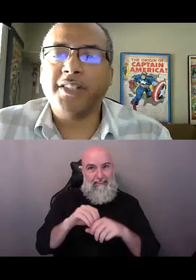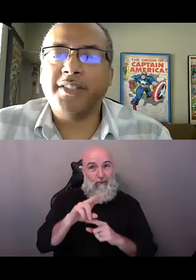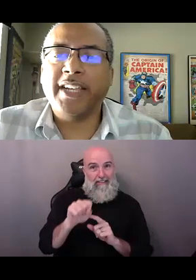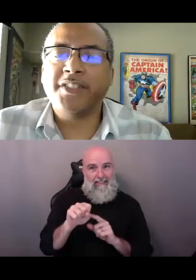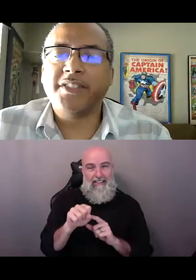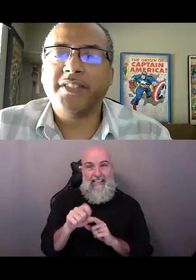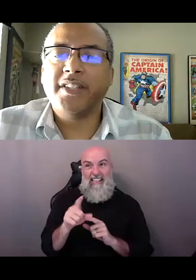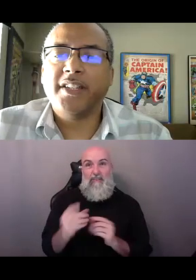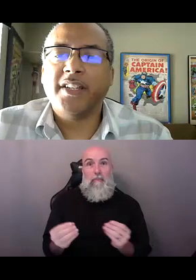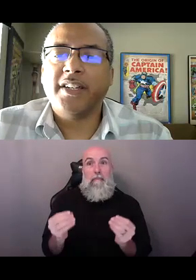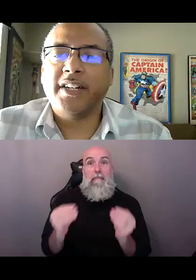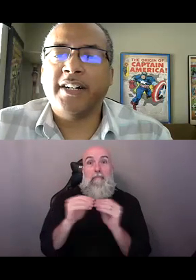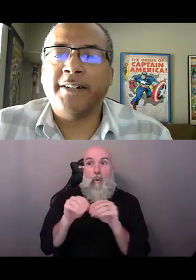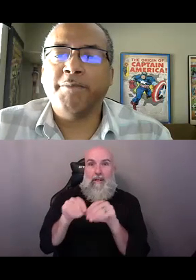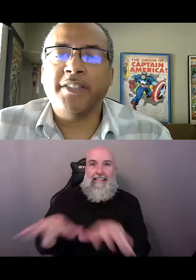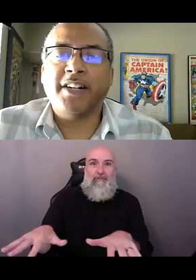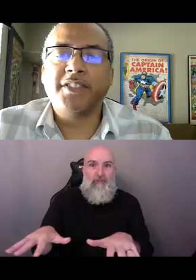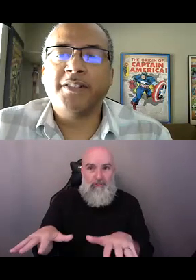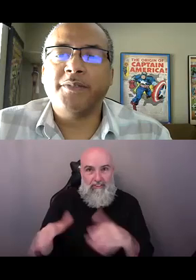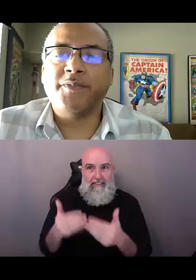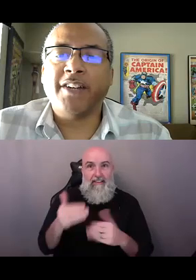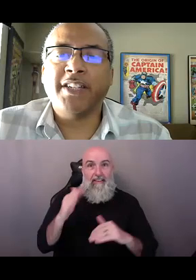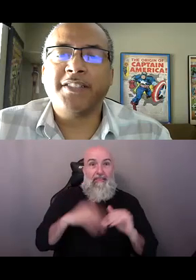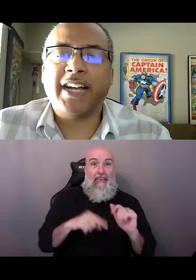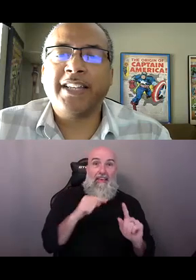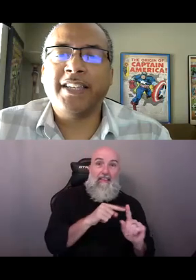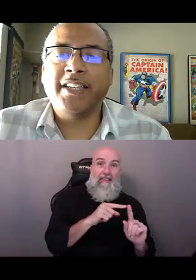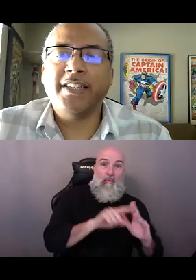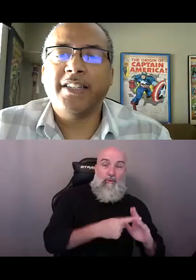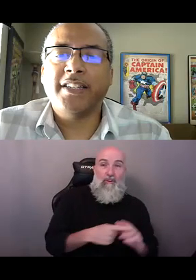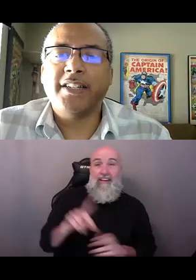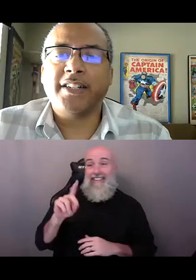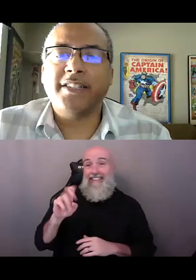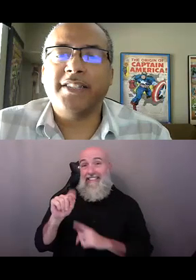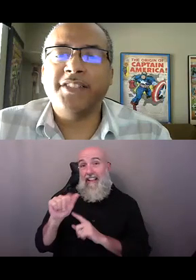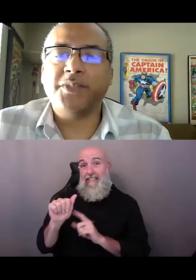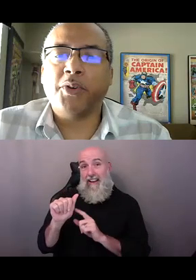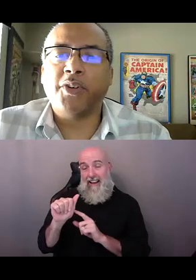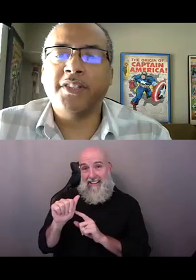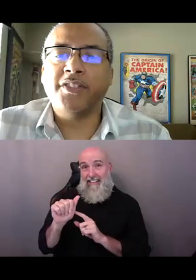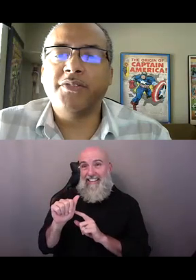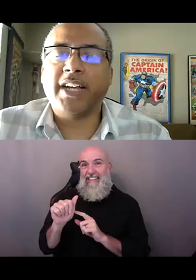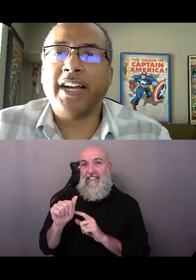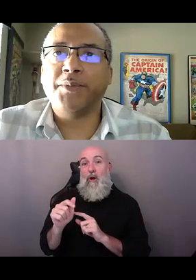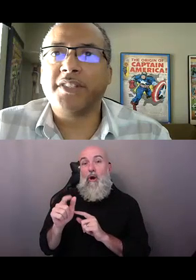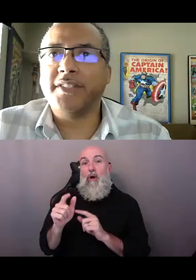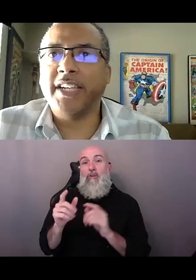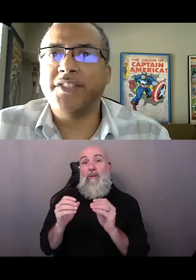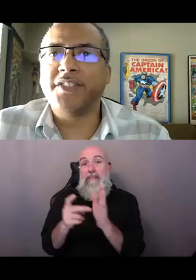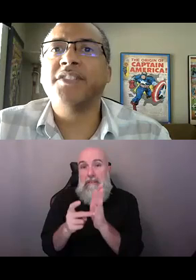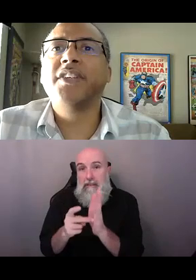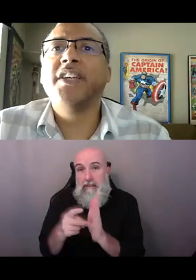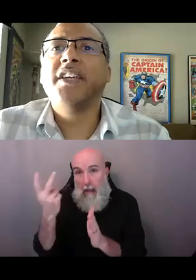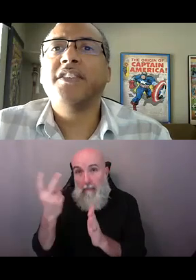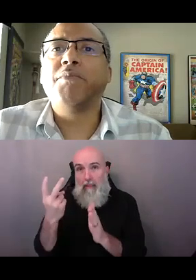more contagious. The Delta variant is highly contagious, more than 2 times as